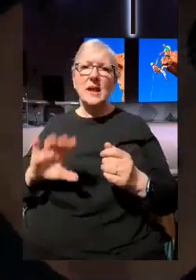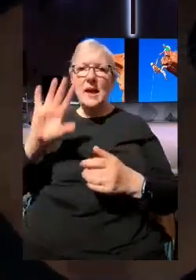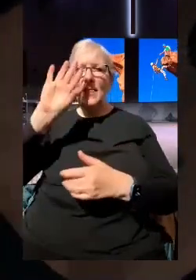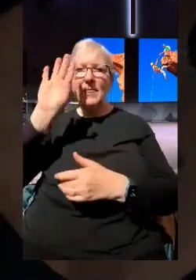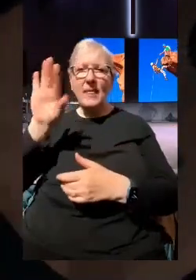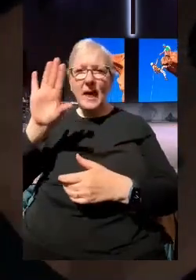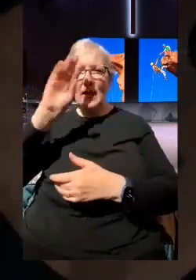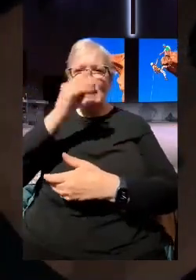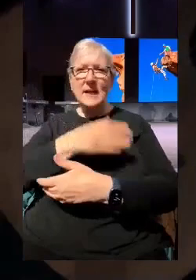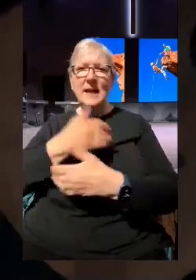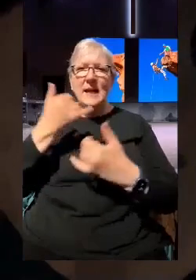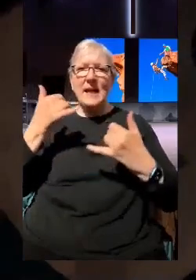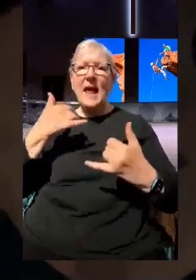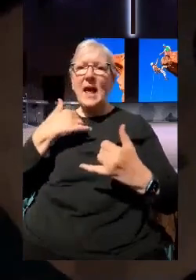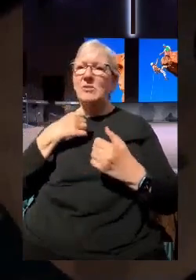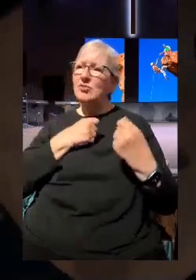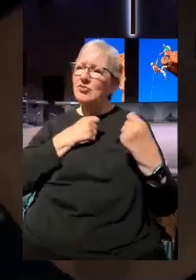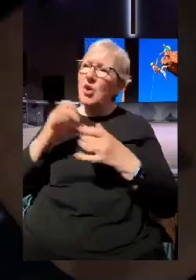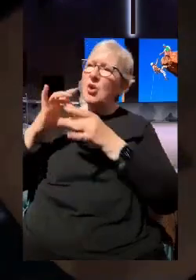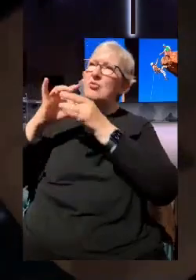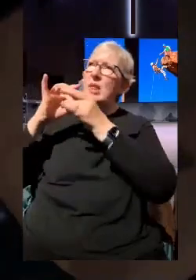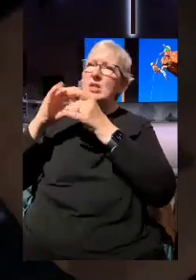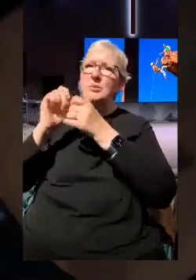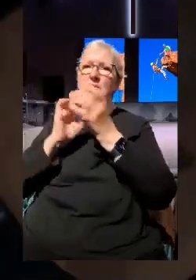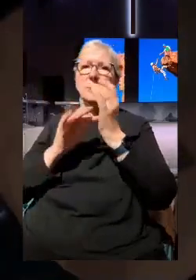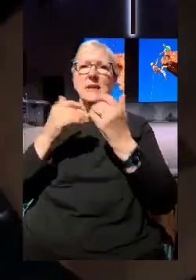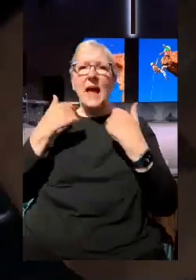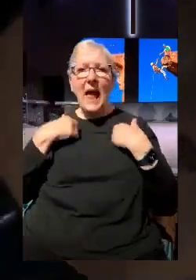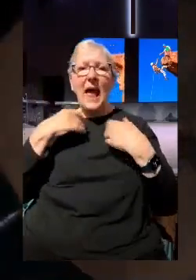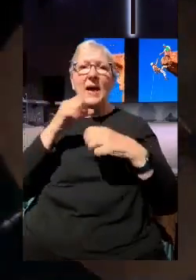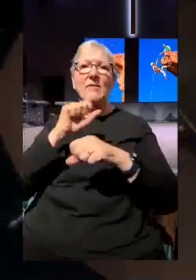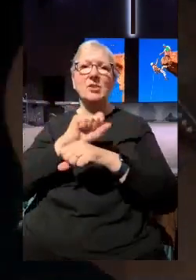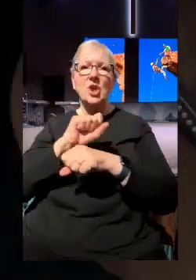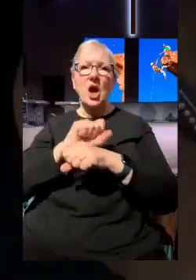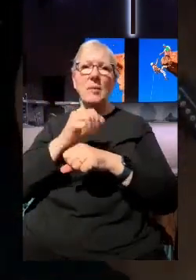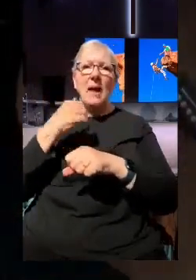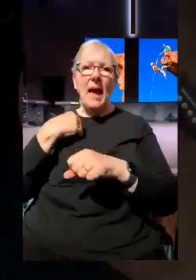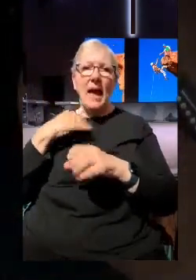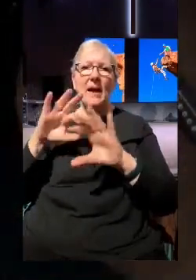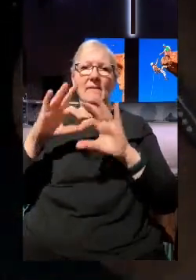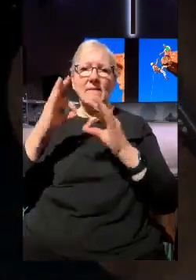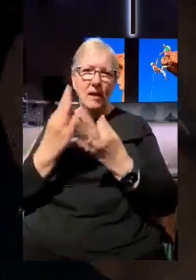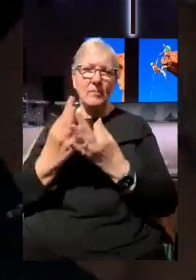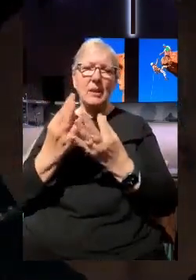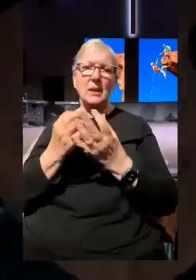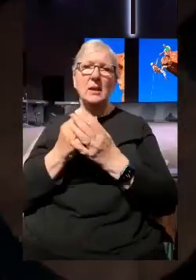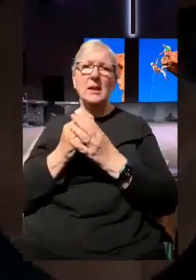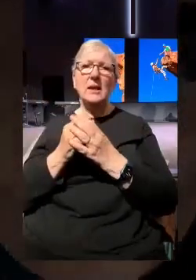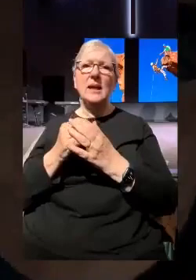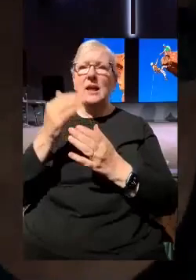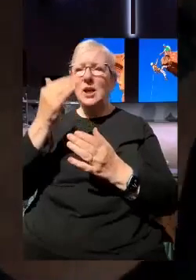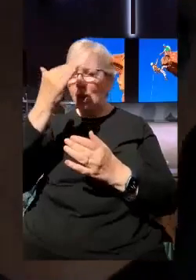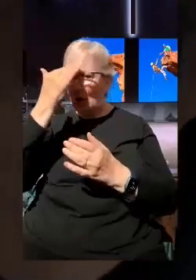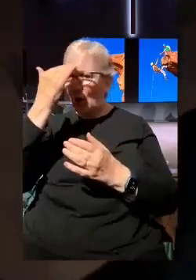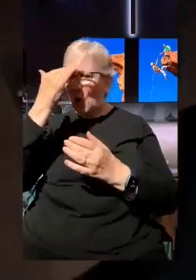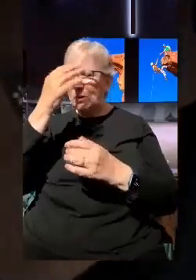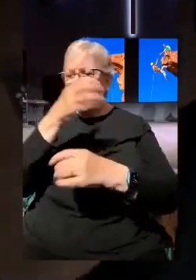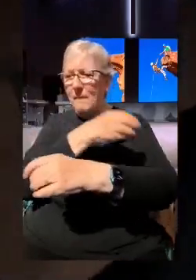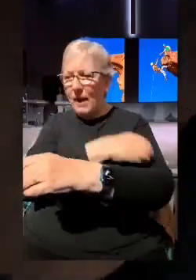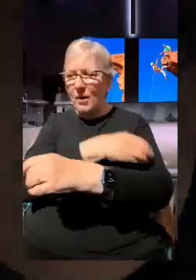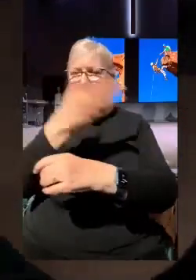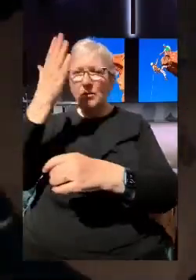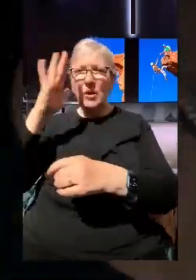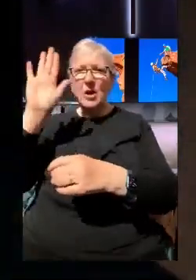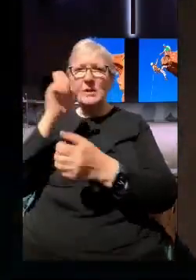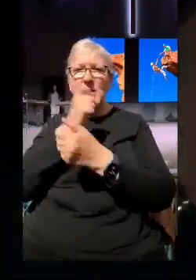thriving relationship with Jesus. He's got a job. He has a family. They have loved him back to life. He knows the power of God's love.